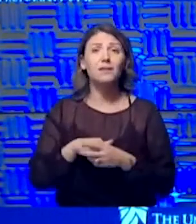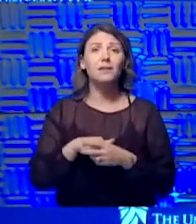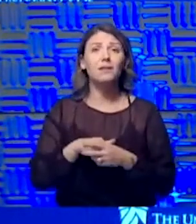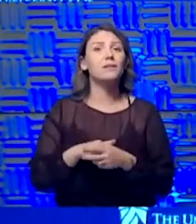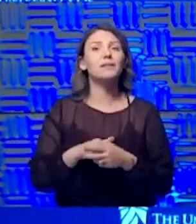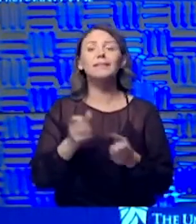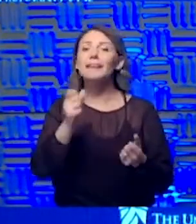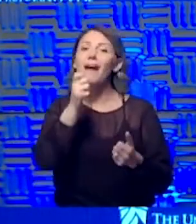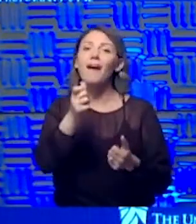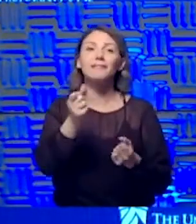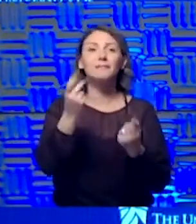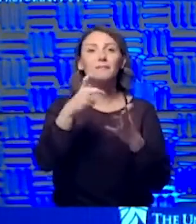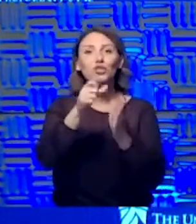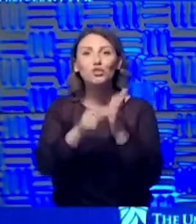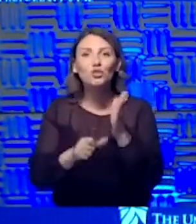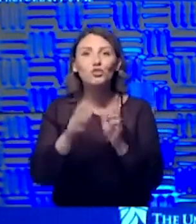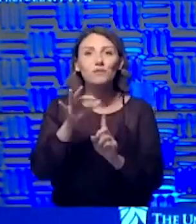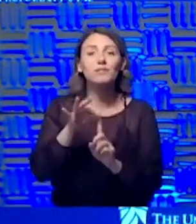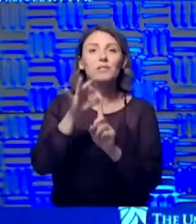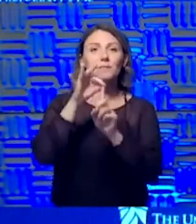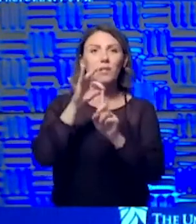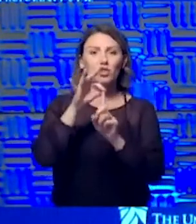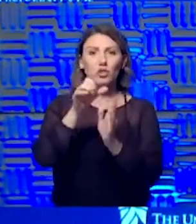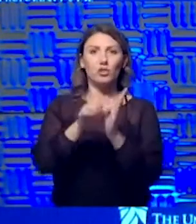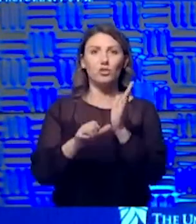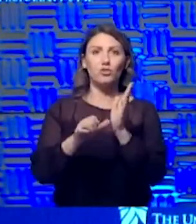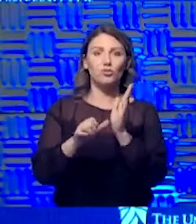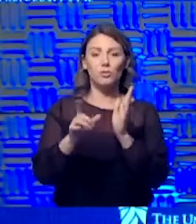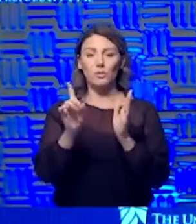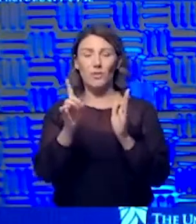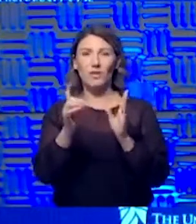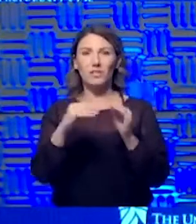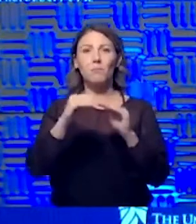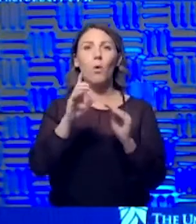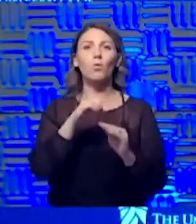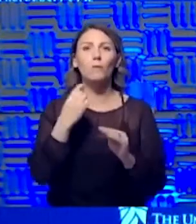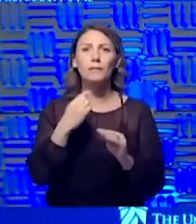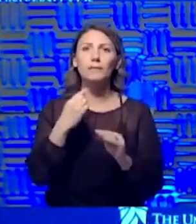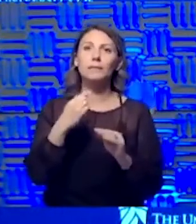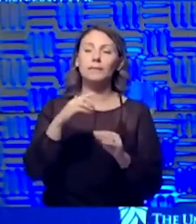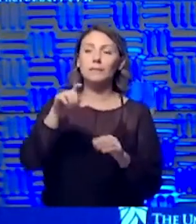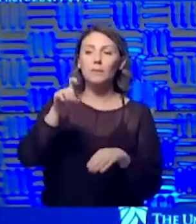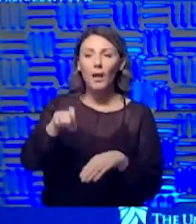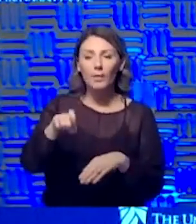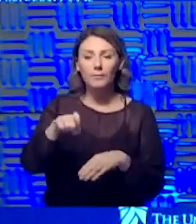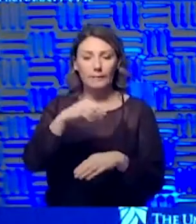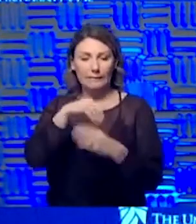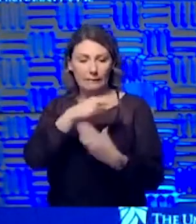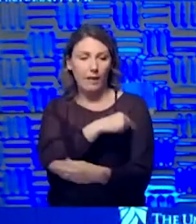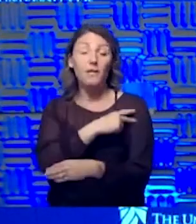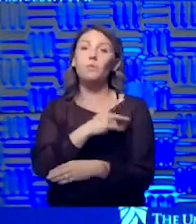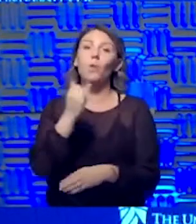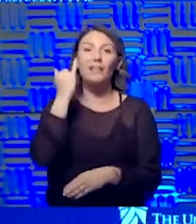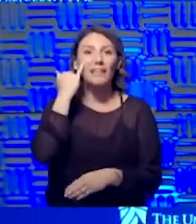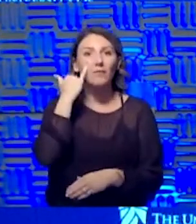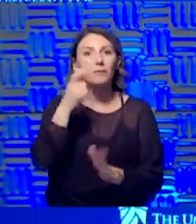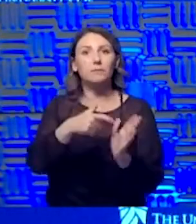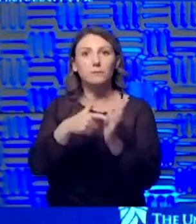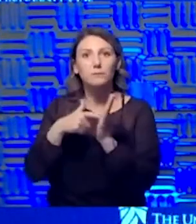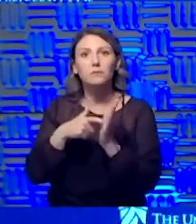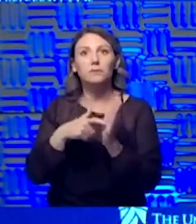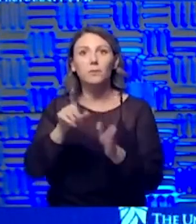many surgeries, and especially we haven't been doing surgeries where we think it's a little riskier and you're going to have to be in the hospital unless you need it. We'll do that,